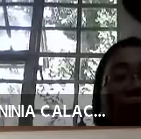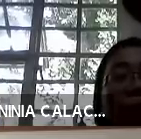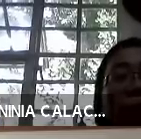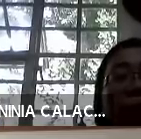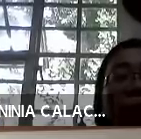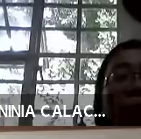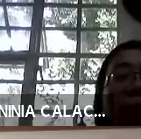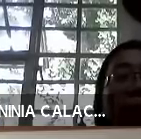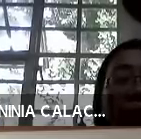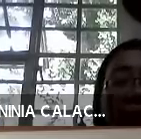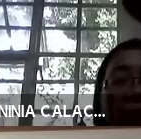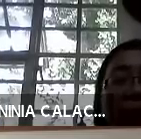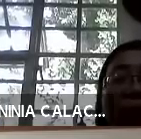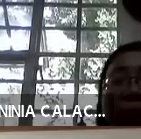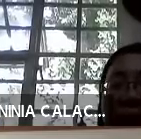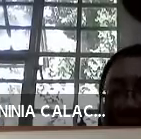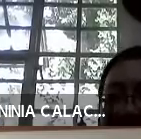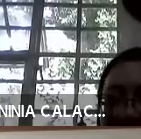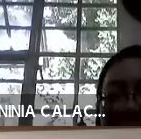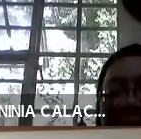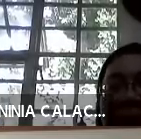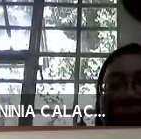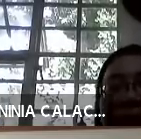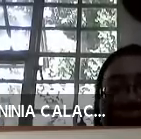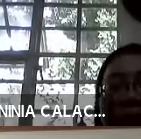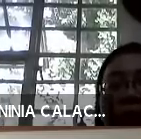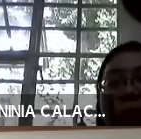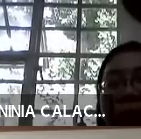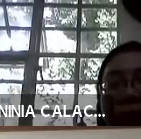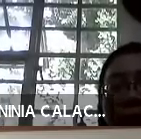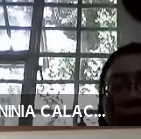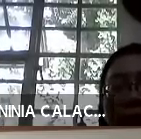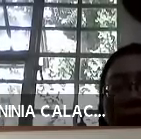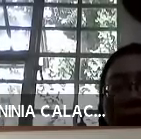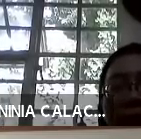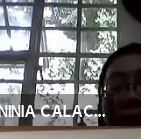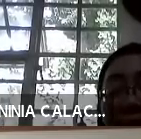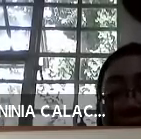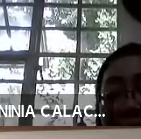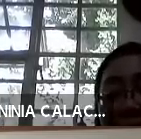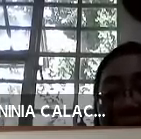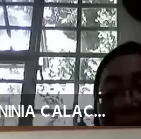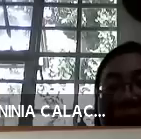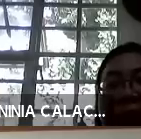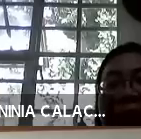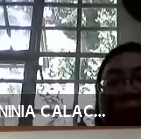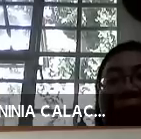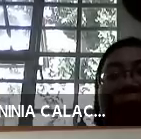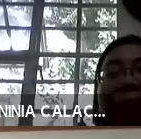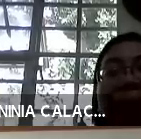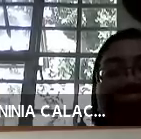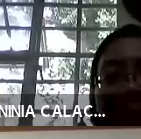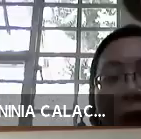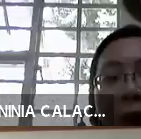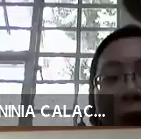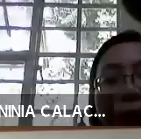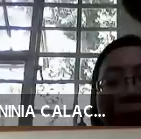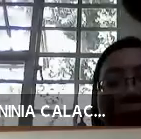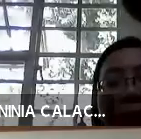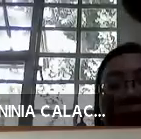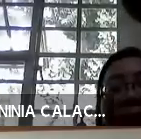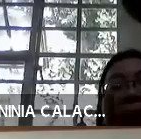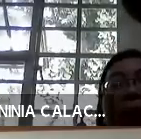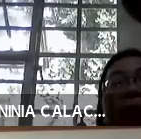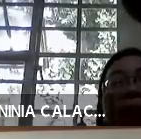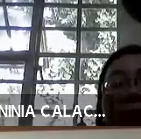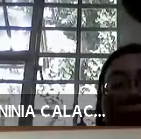a mission. It is a mission and it is something that needs to be nurtured. As teachers, we can simply impress our